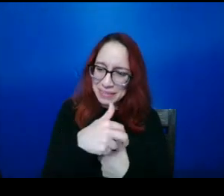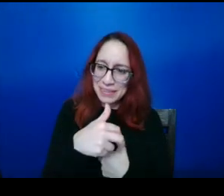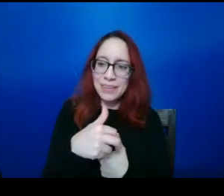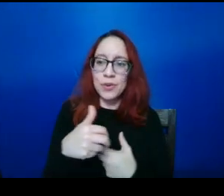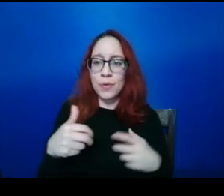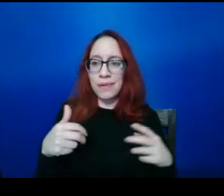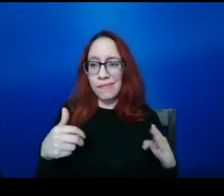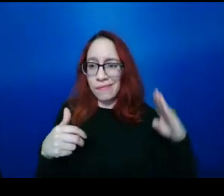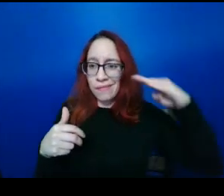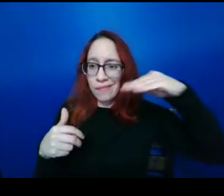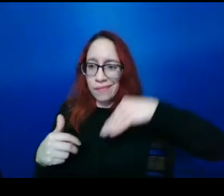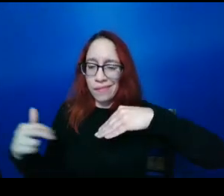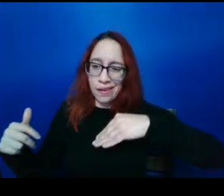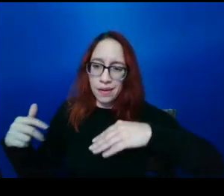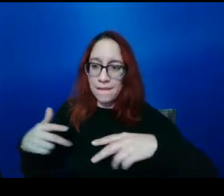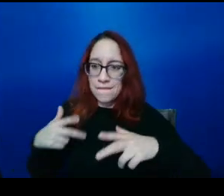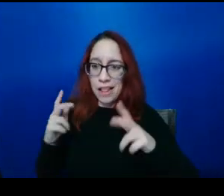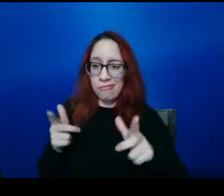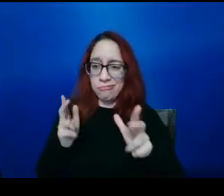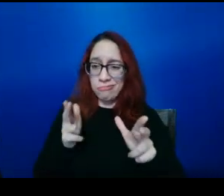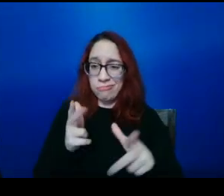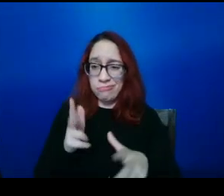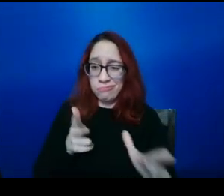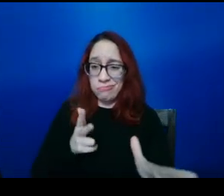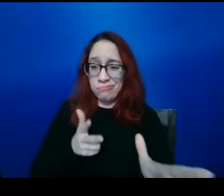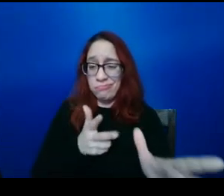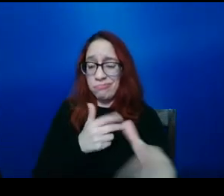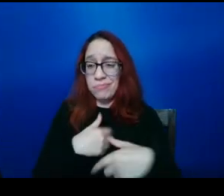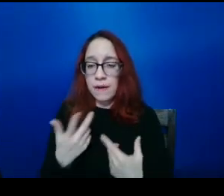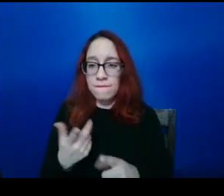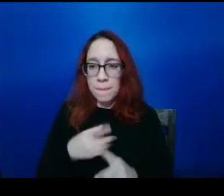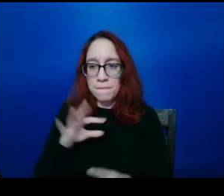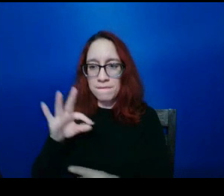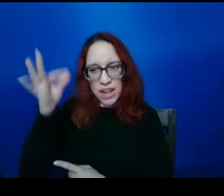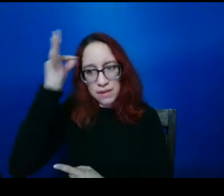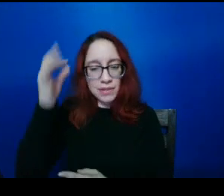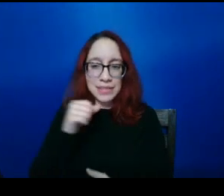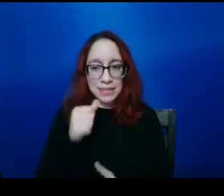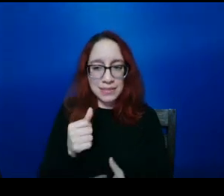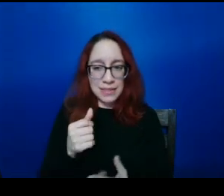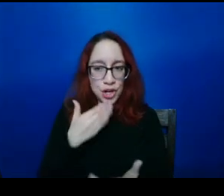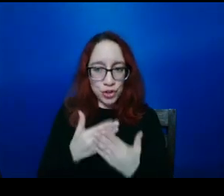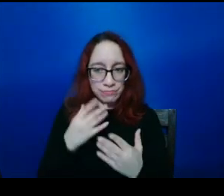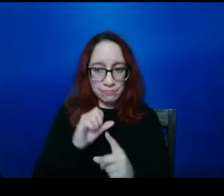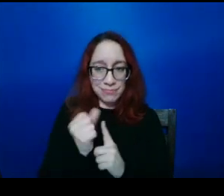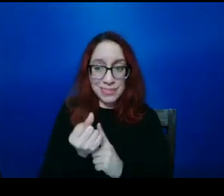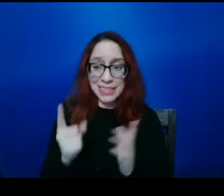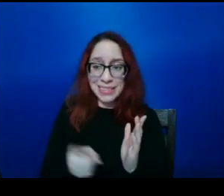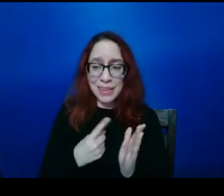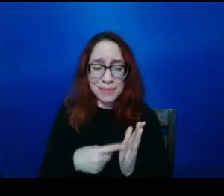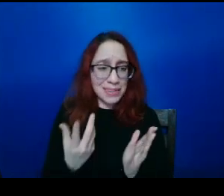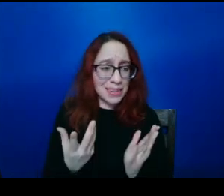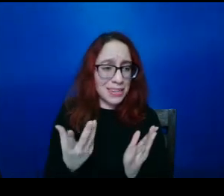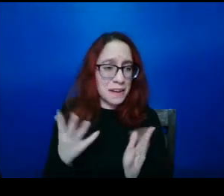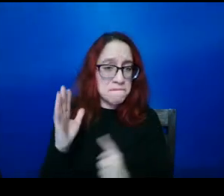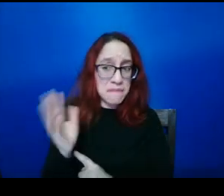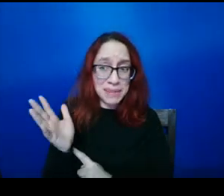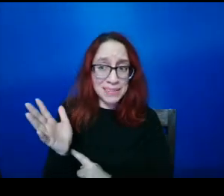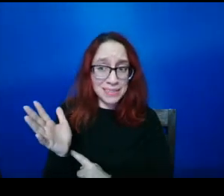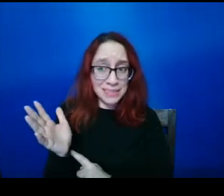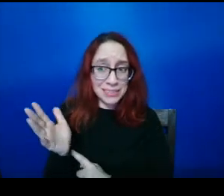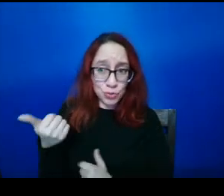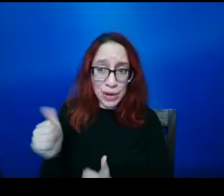the bridge and racing from Federal, and take it from me, it's not ideal situation. And sometimes it takes like a good 5 minutes to be